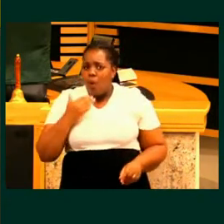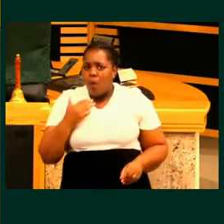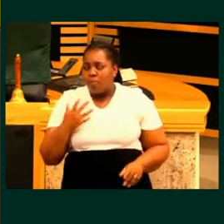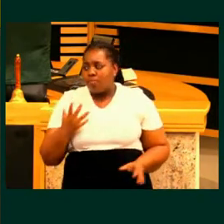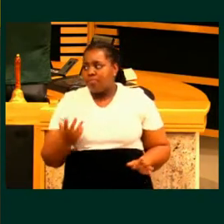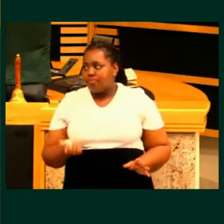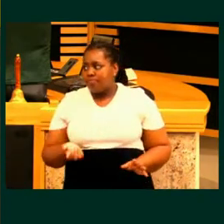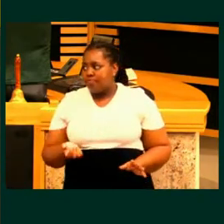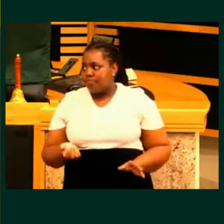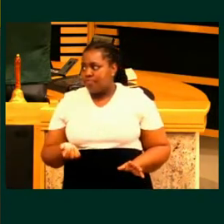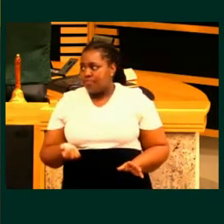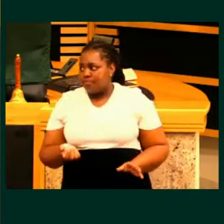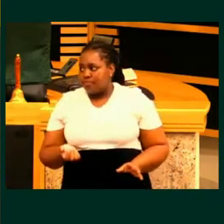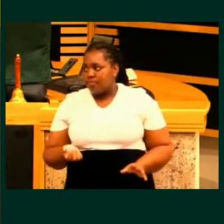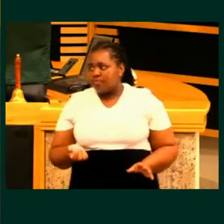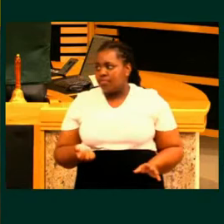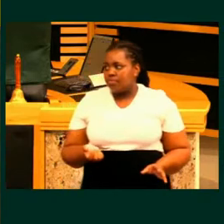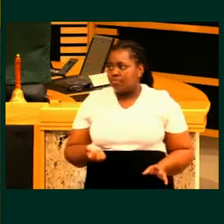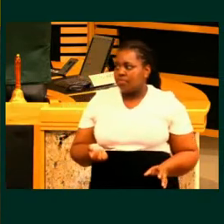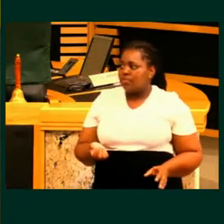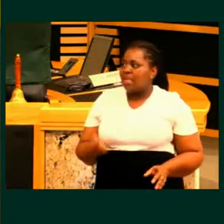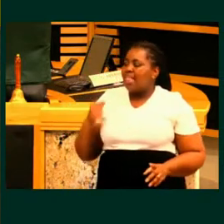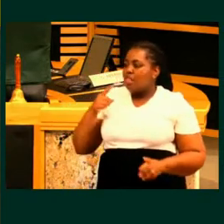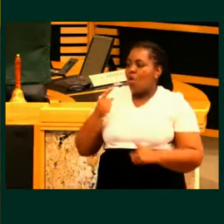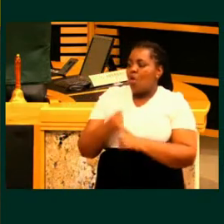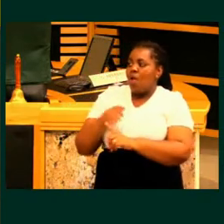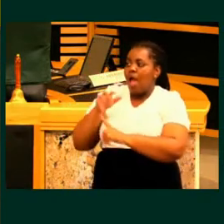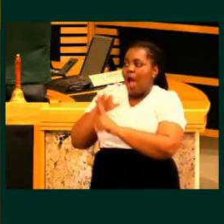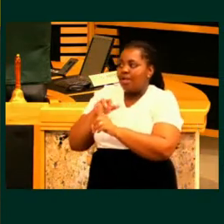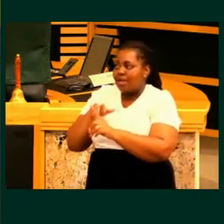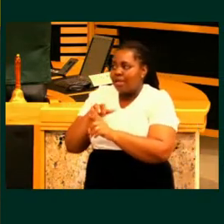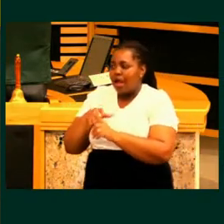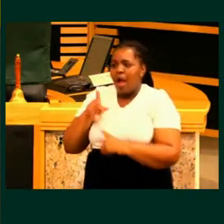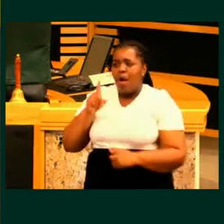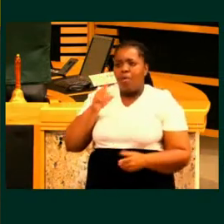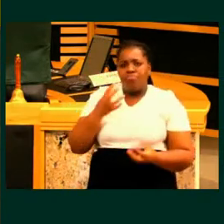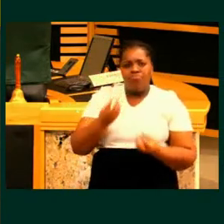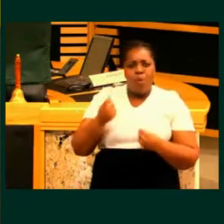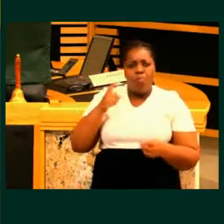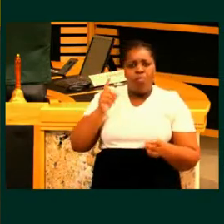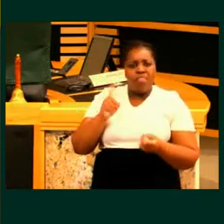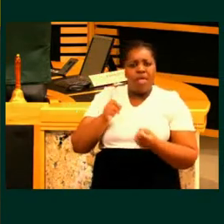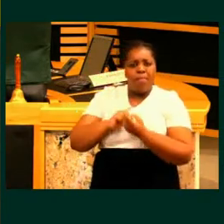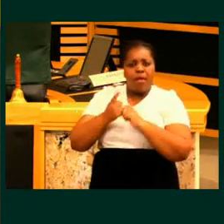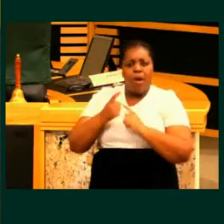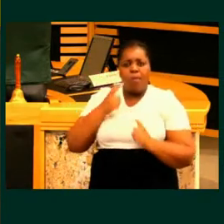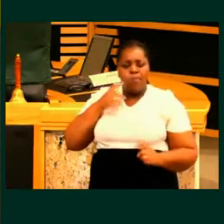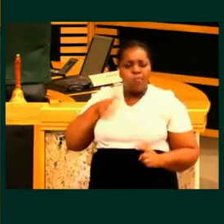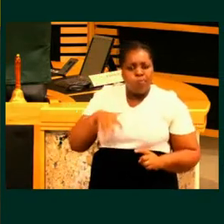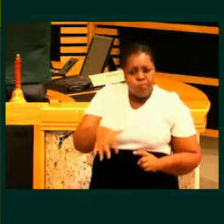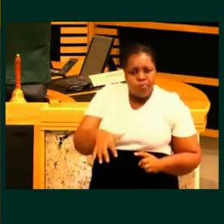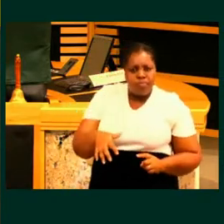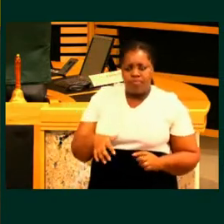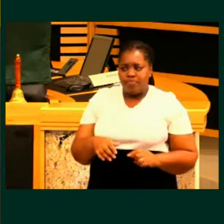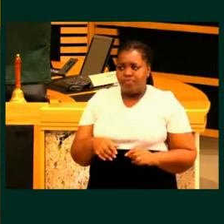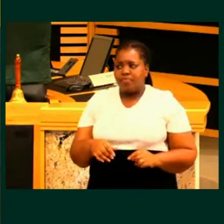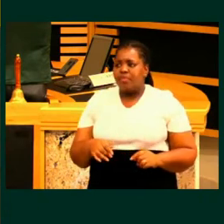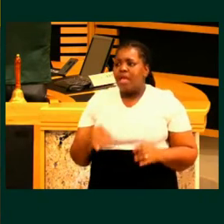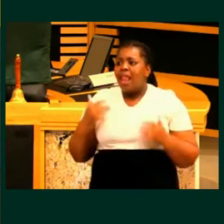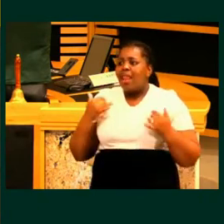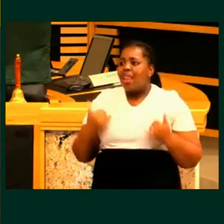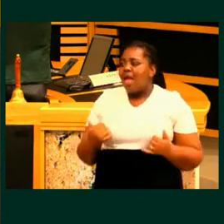sorry in addition they are harassed by possibility of unwanted pregnancy and emotional pressure and they